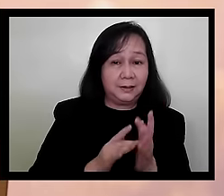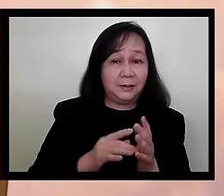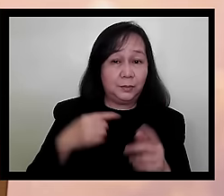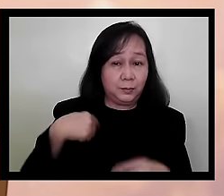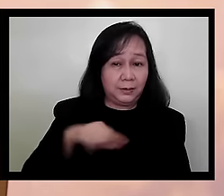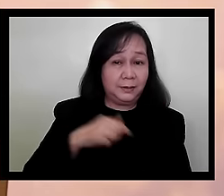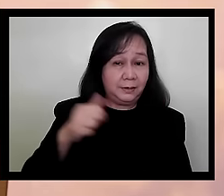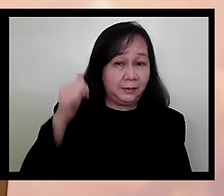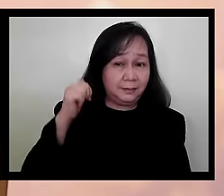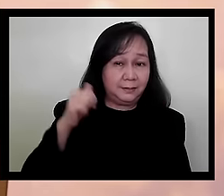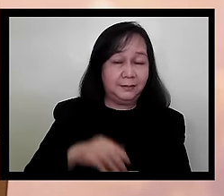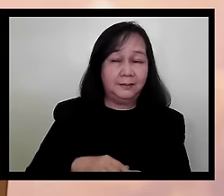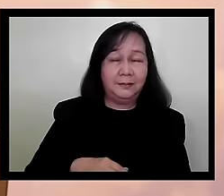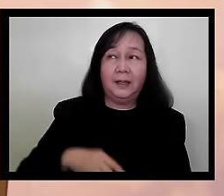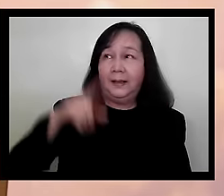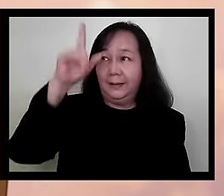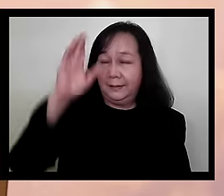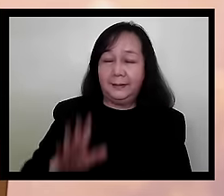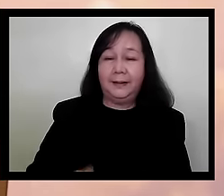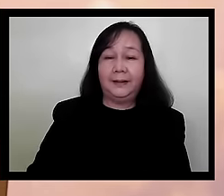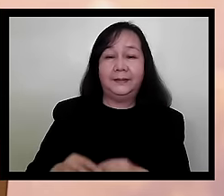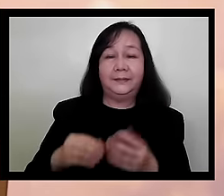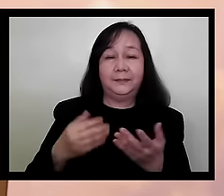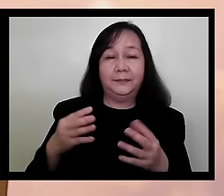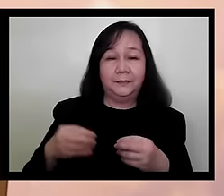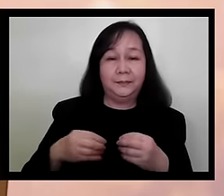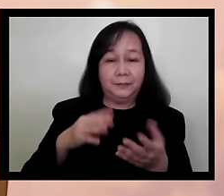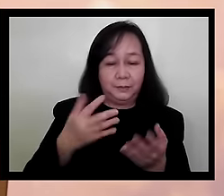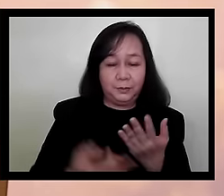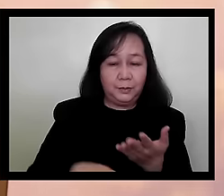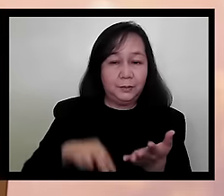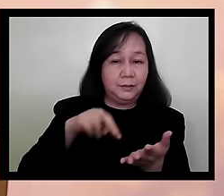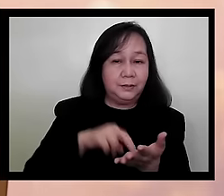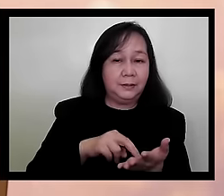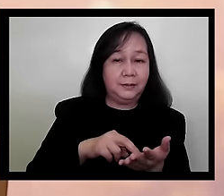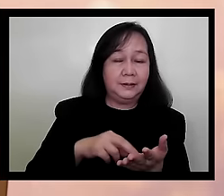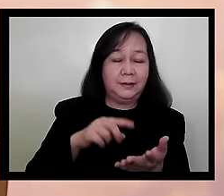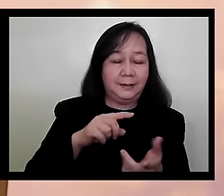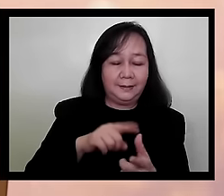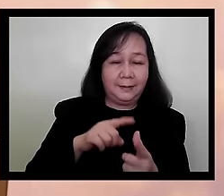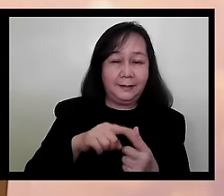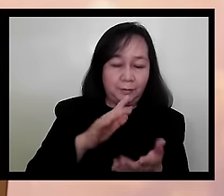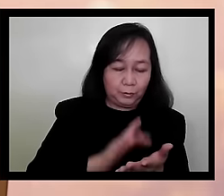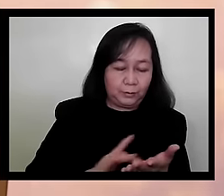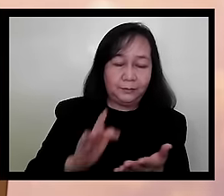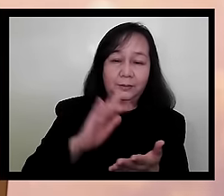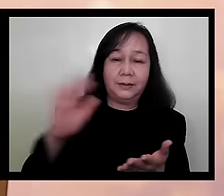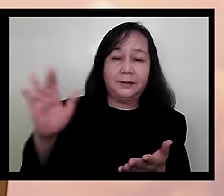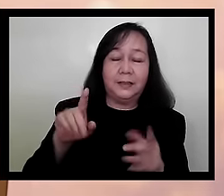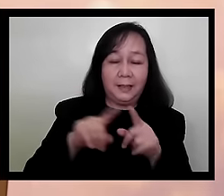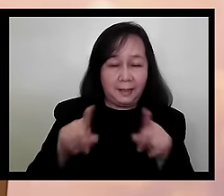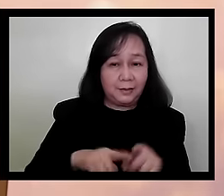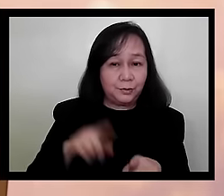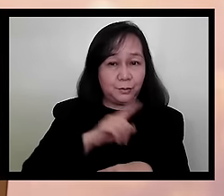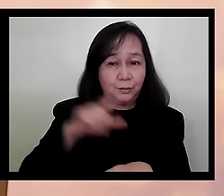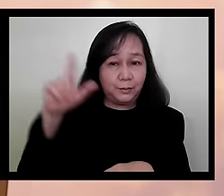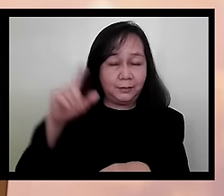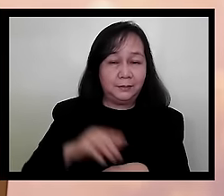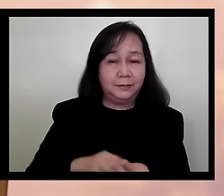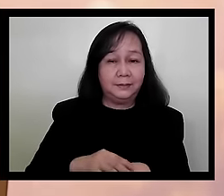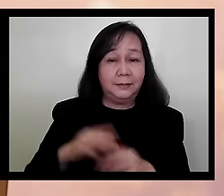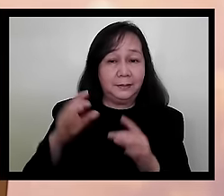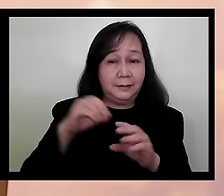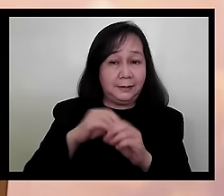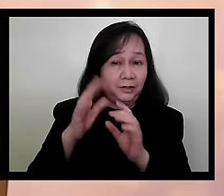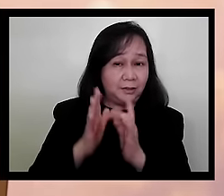Jesus God Ro uh raises from the dead and glorifies as our Lord and in his name